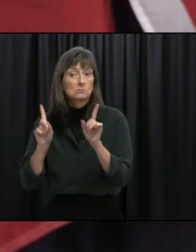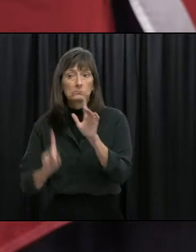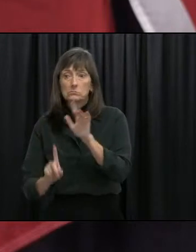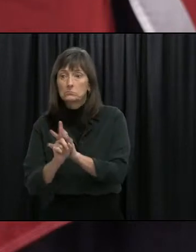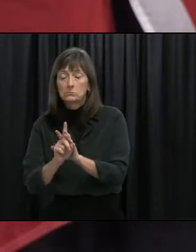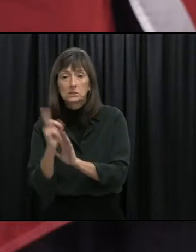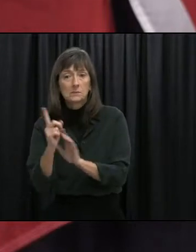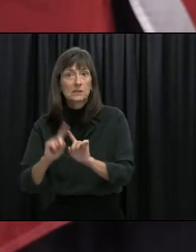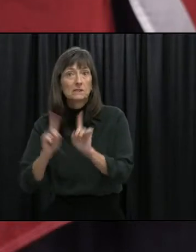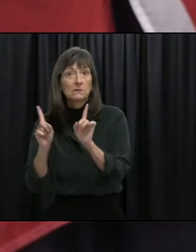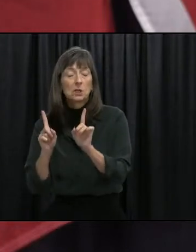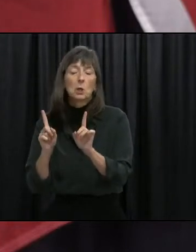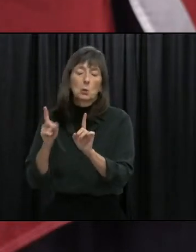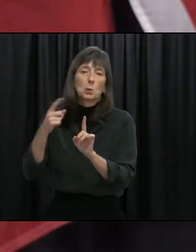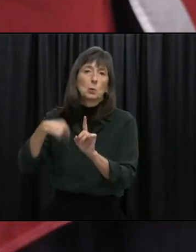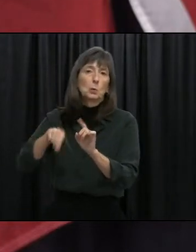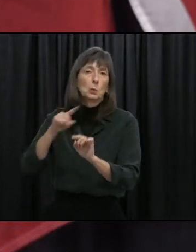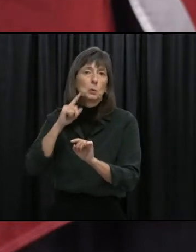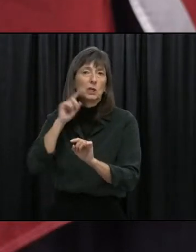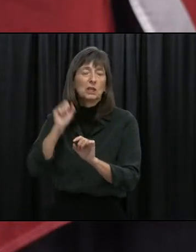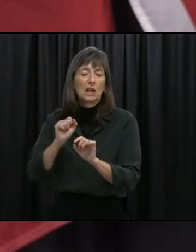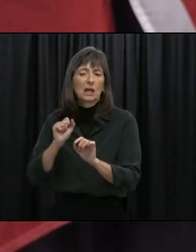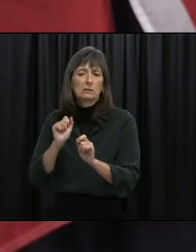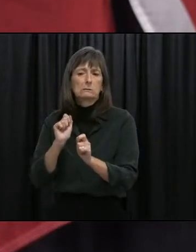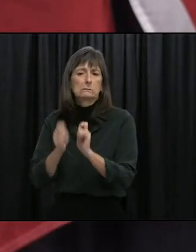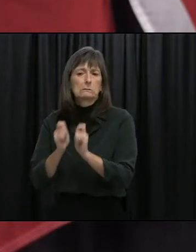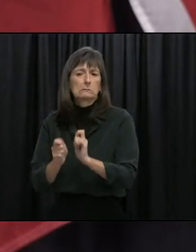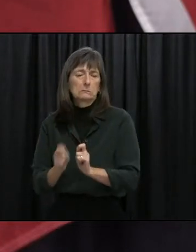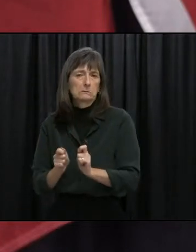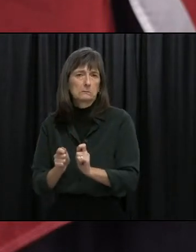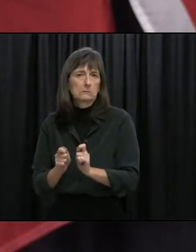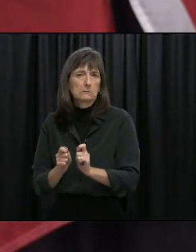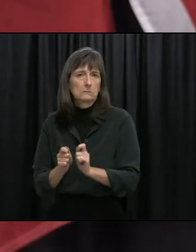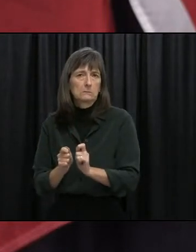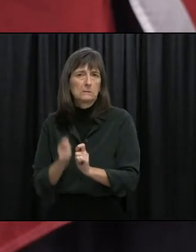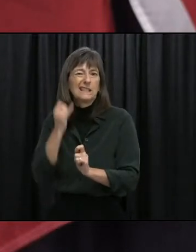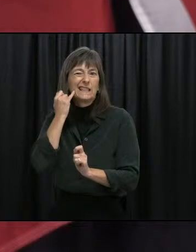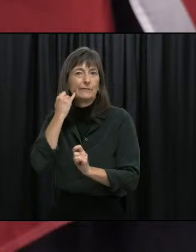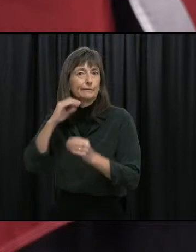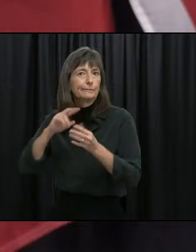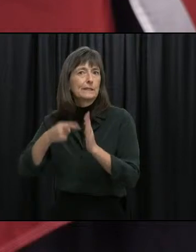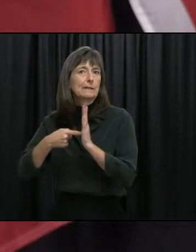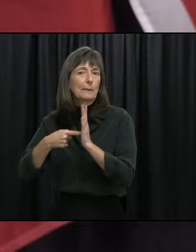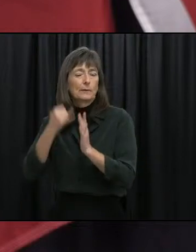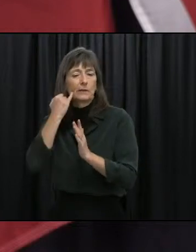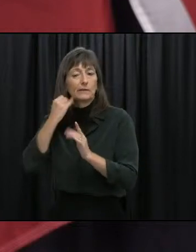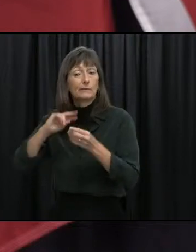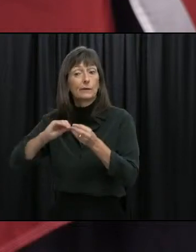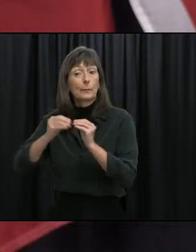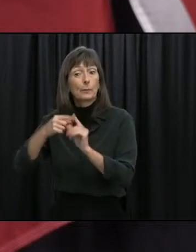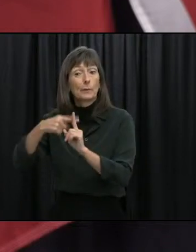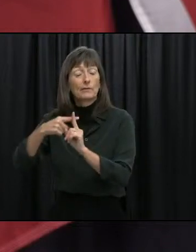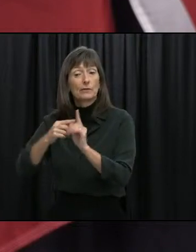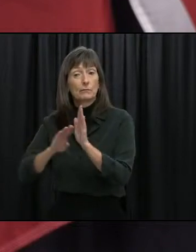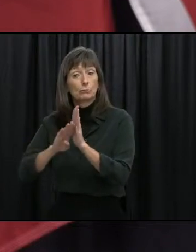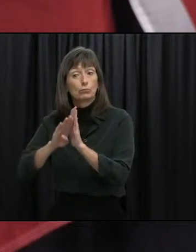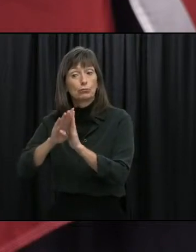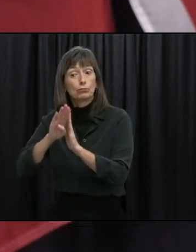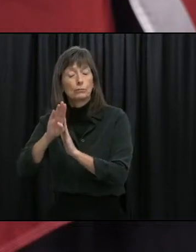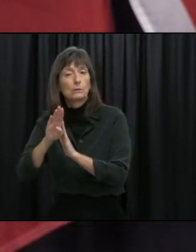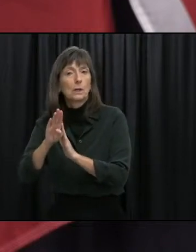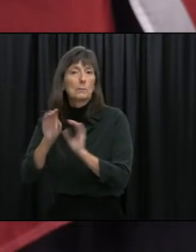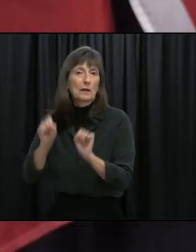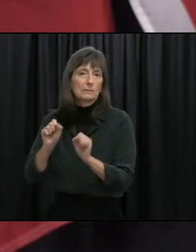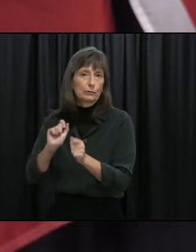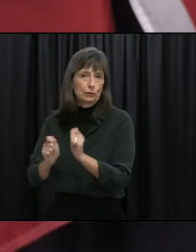other measures we could do if we started to see a rise in cases. One of the real concerns that we look at is